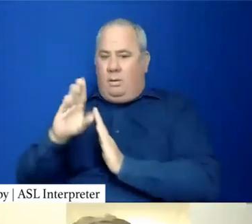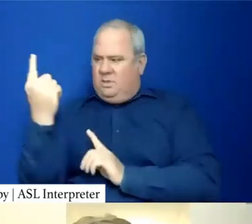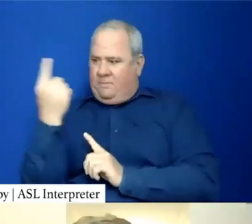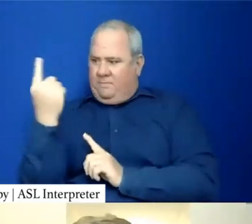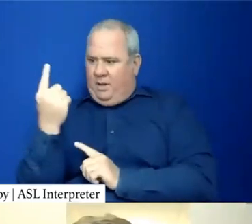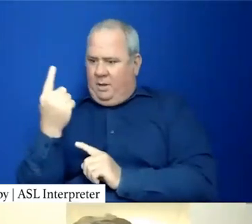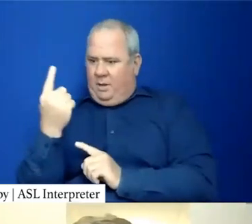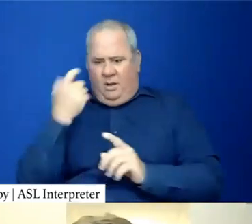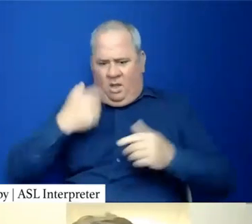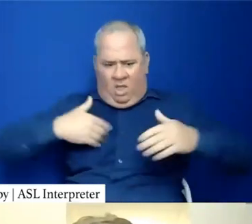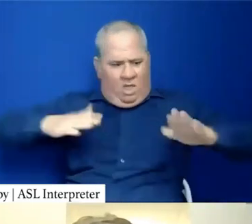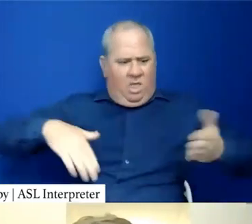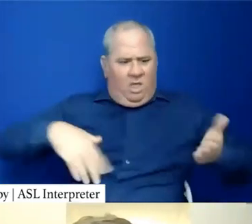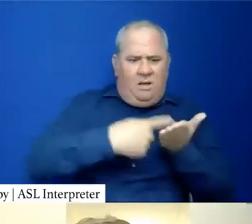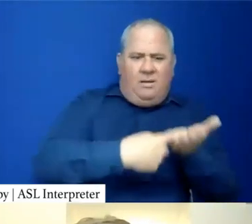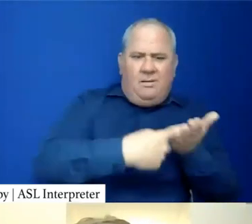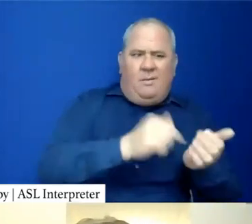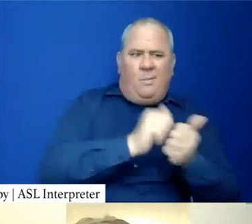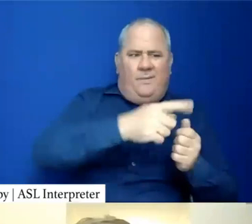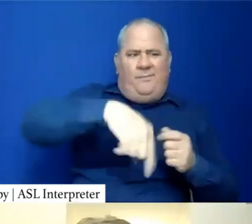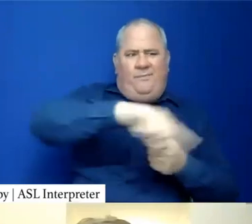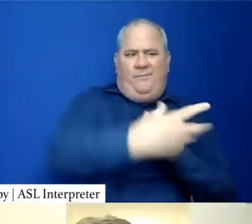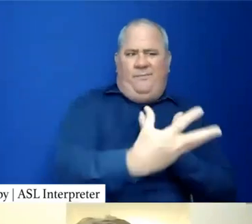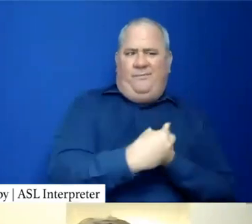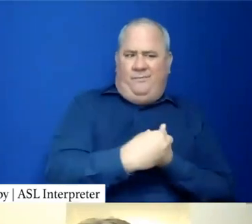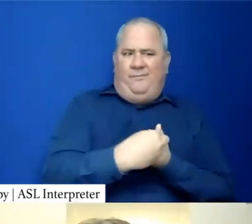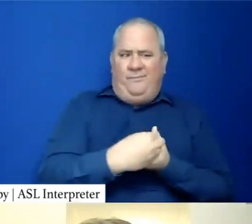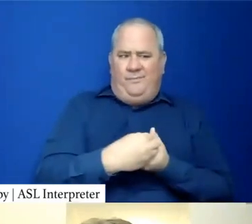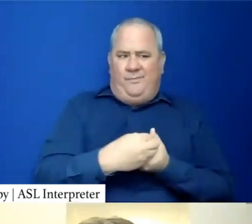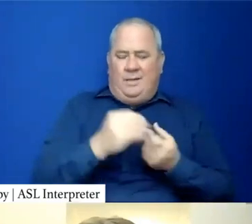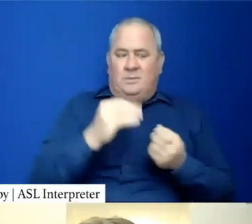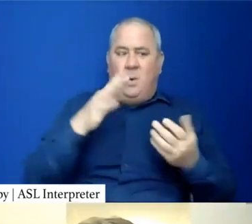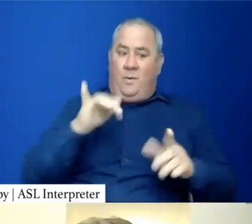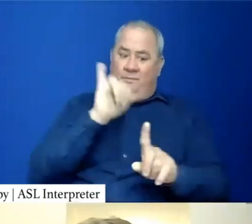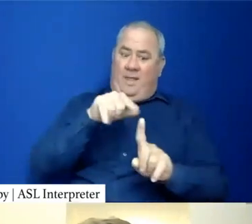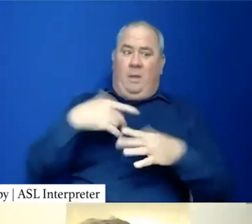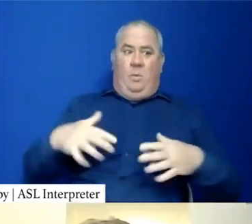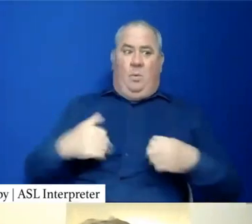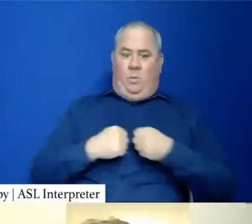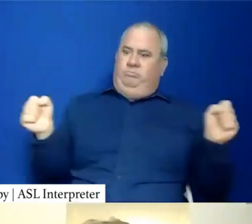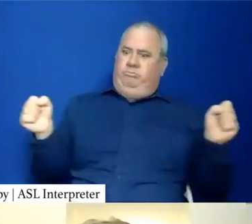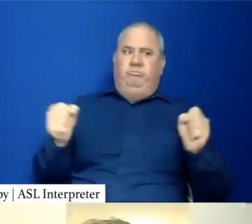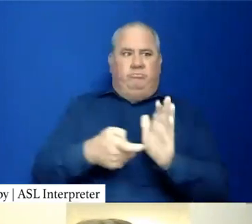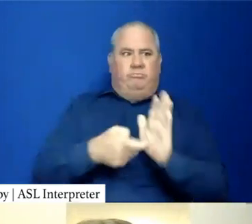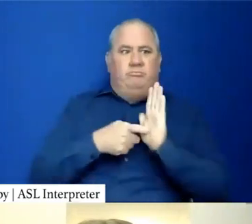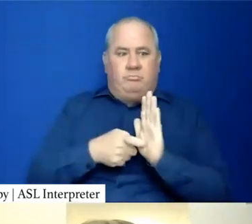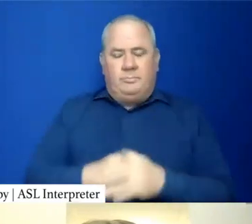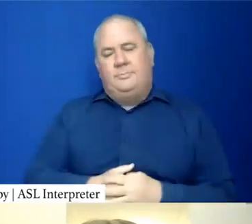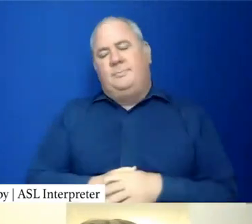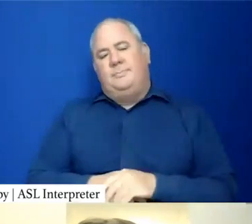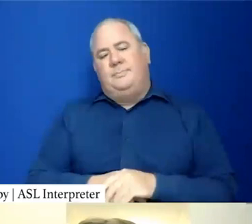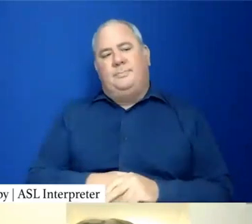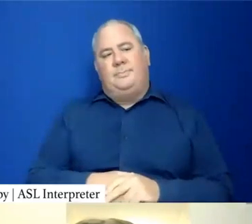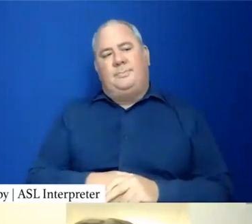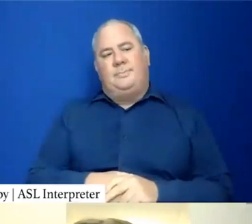is incredibly vulnerable. And I think that being able to get into